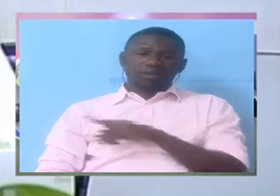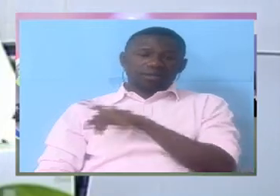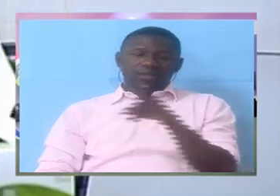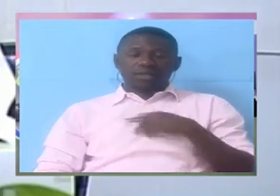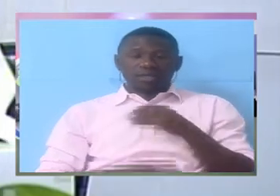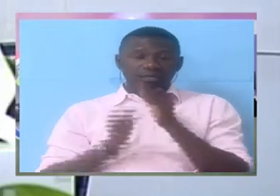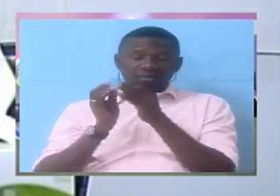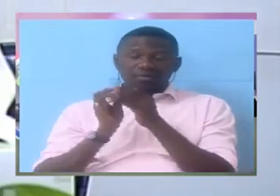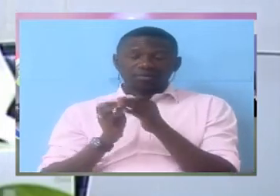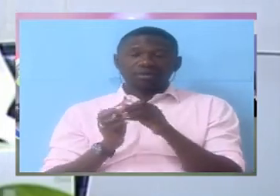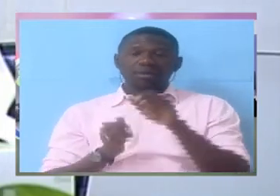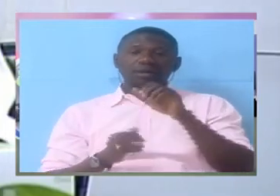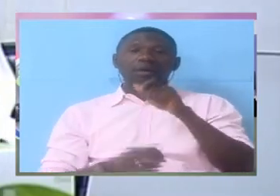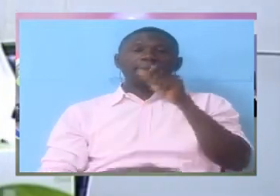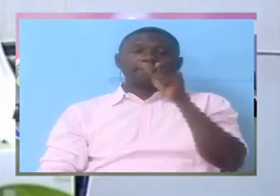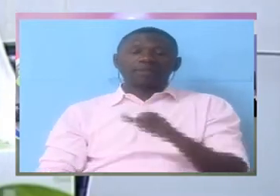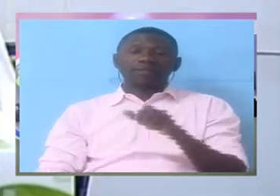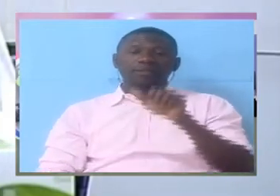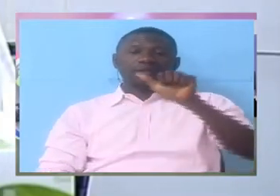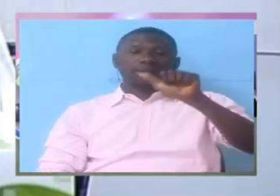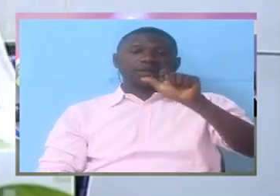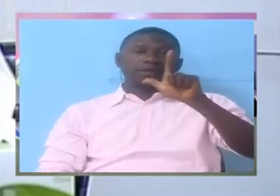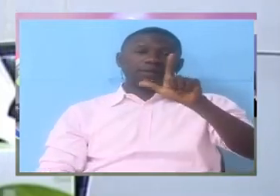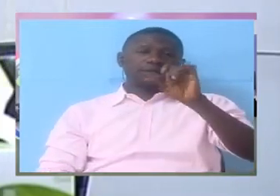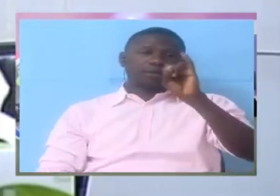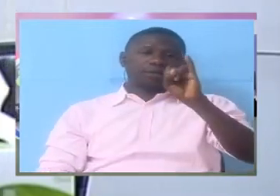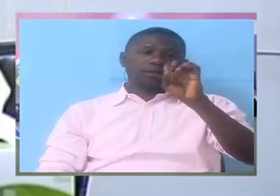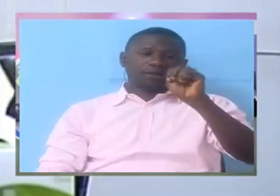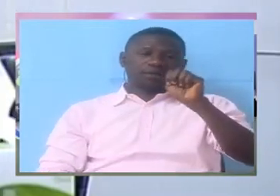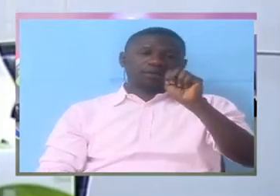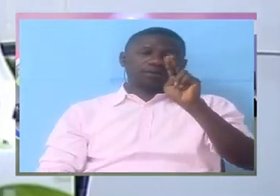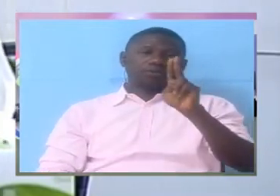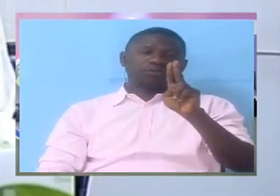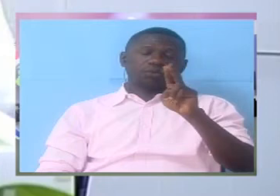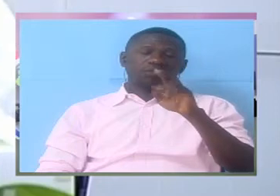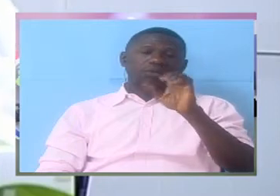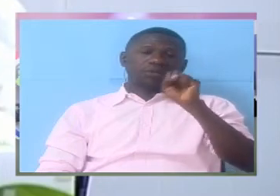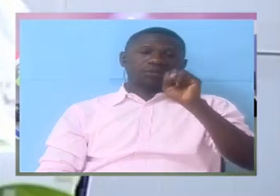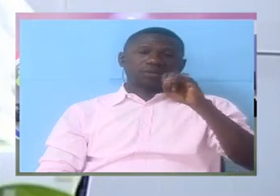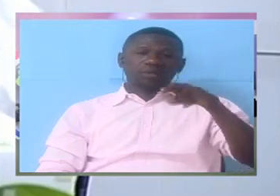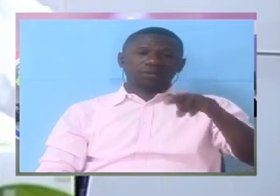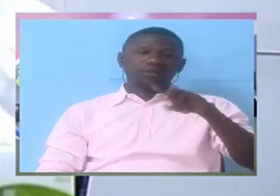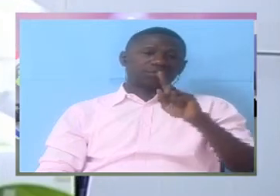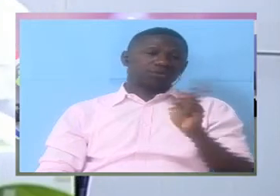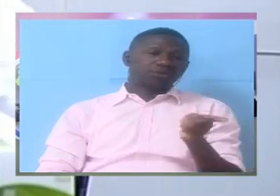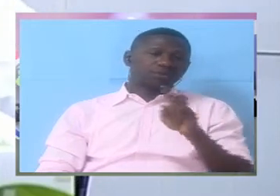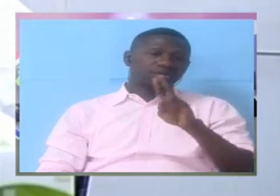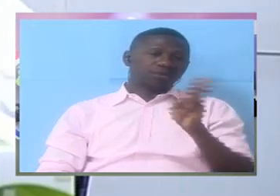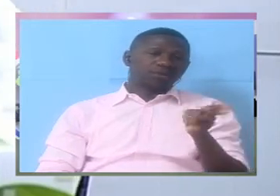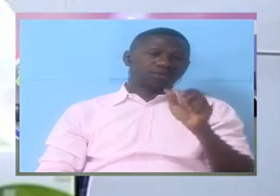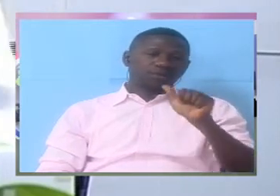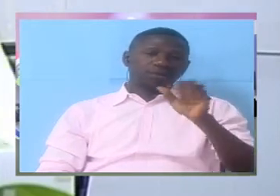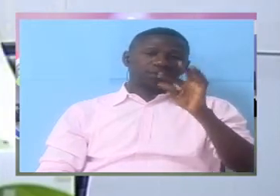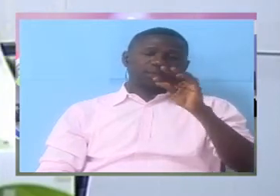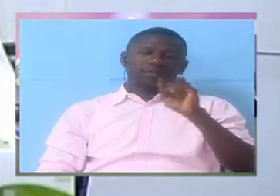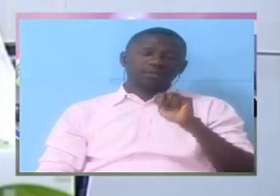Kai Aliou Singate le nyandatala. One of the directors. Me yalon ka be director le kono. He